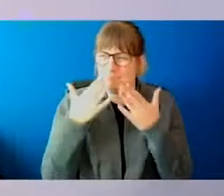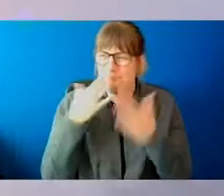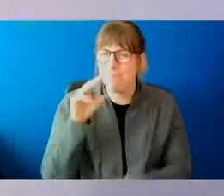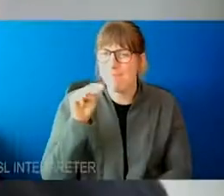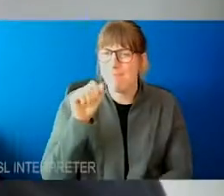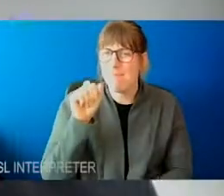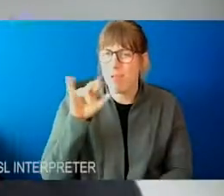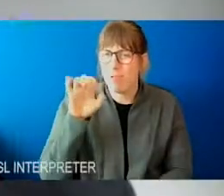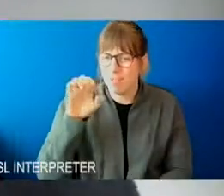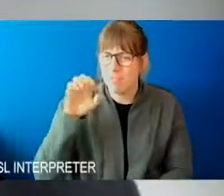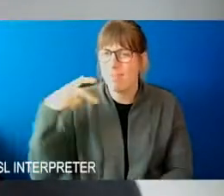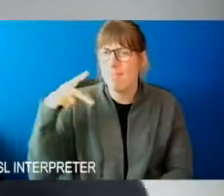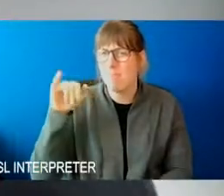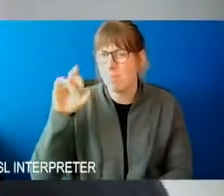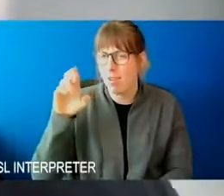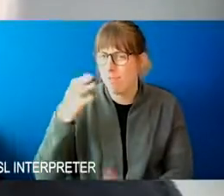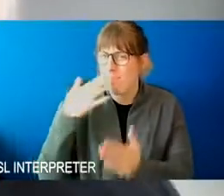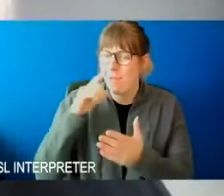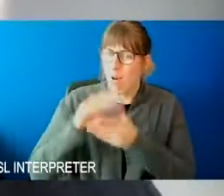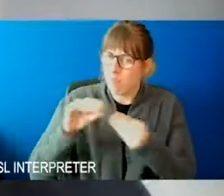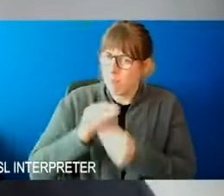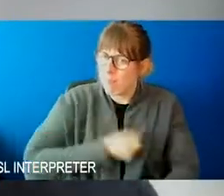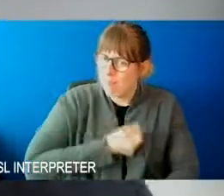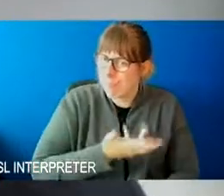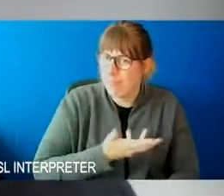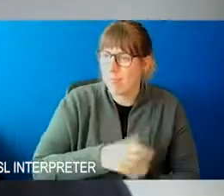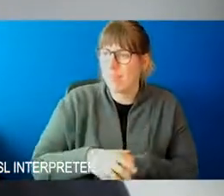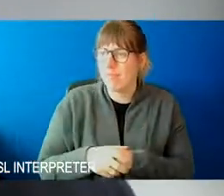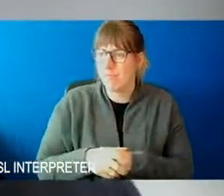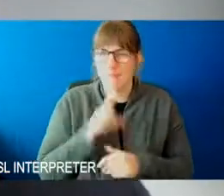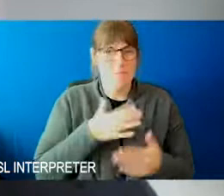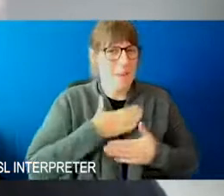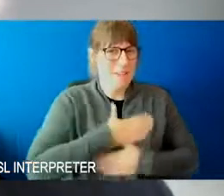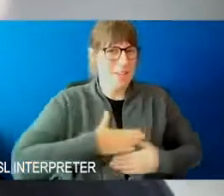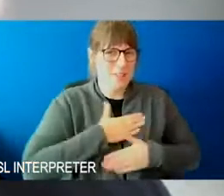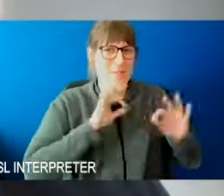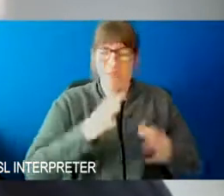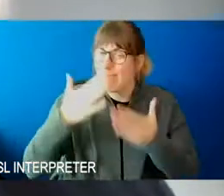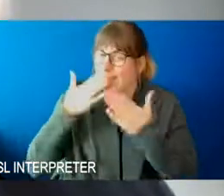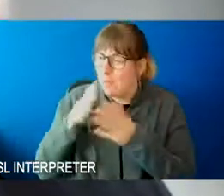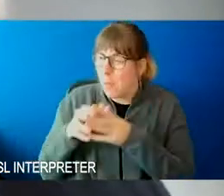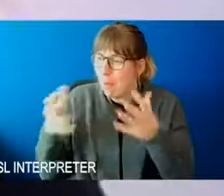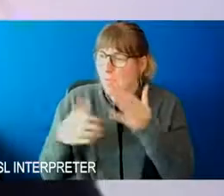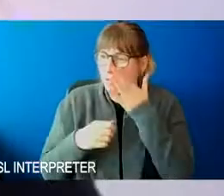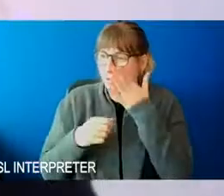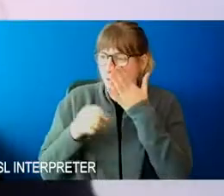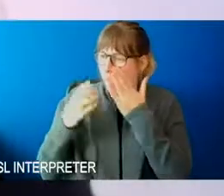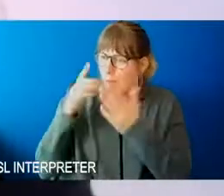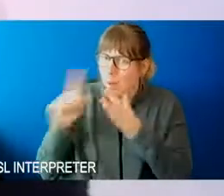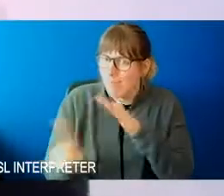Thank you. Thank you very much, Mariepierre, for sharing that with us. I'm My just